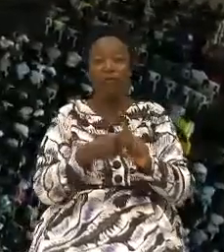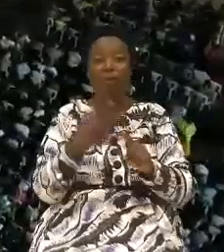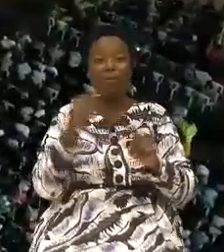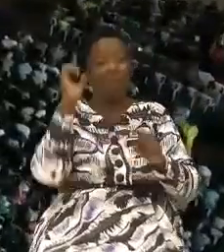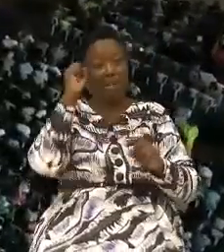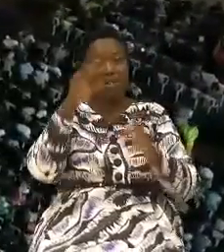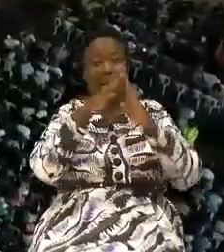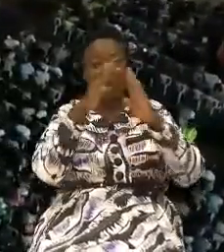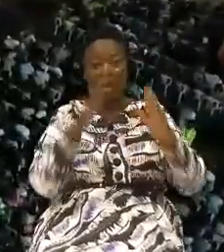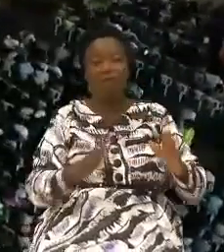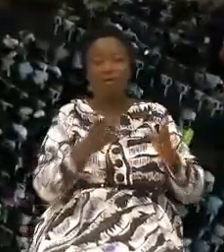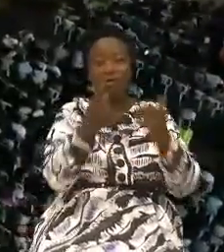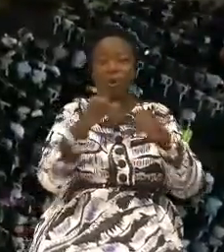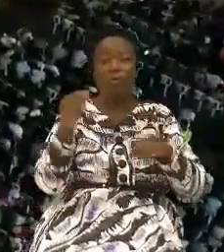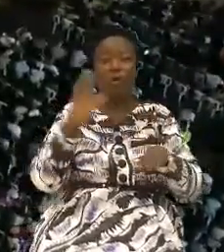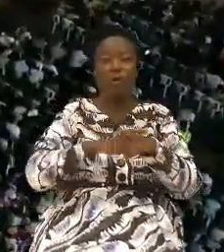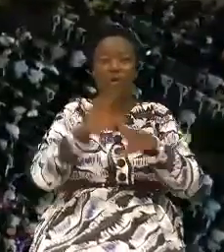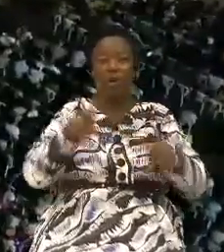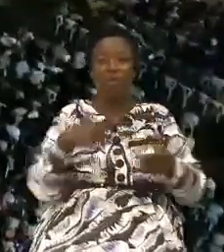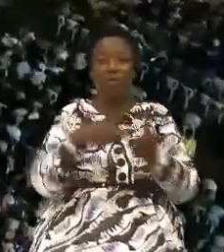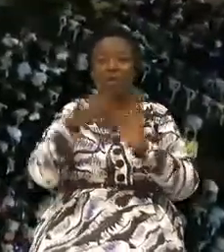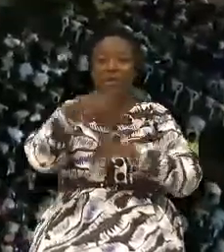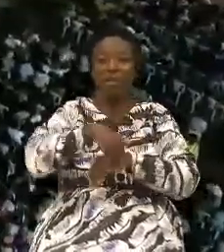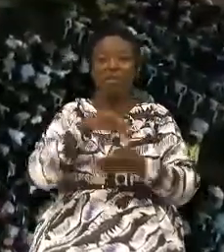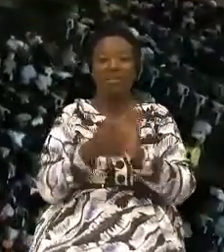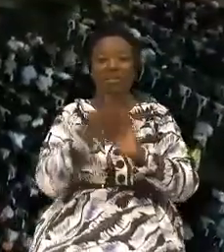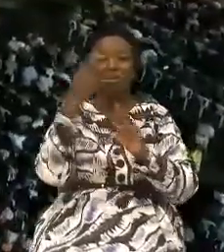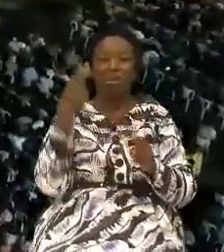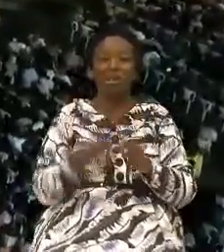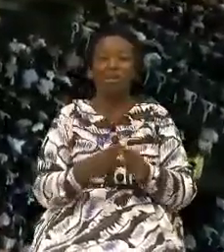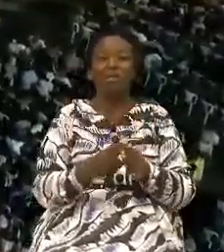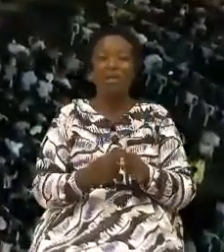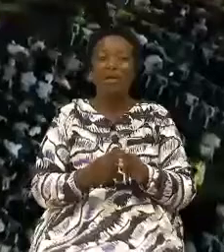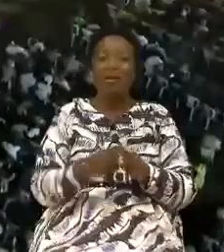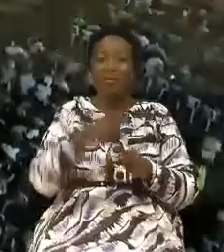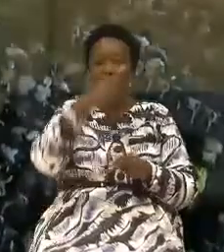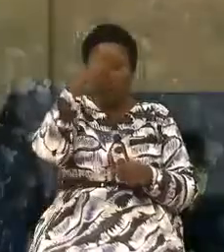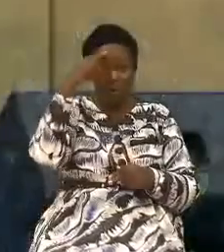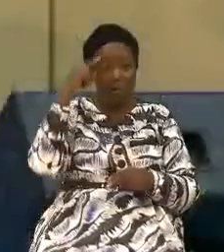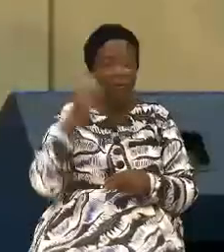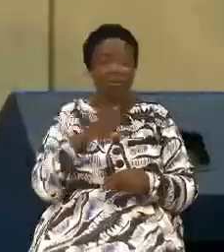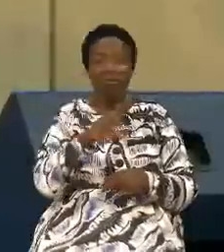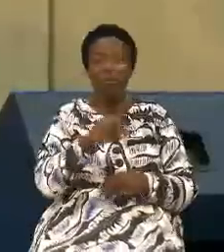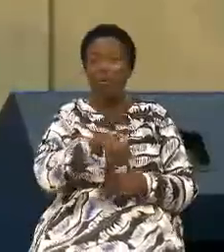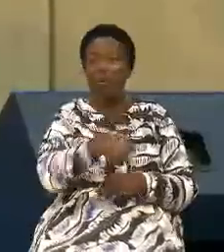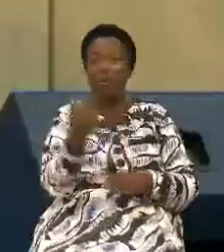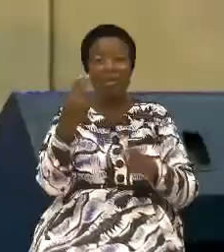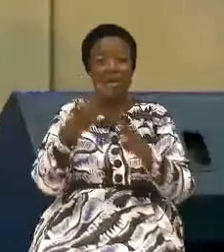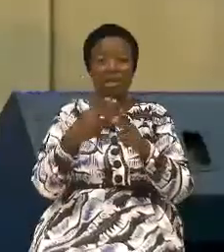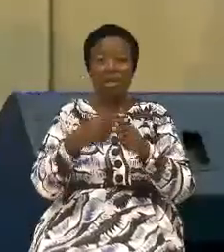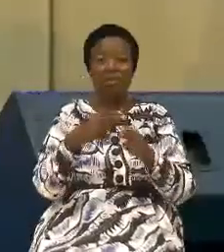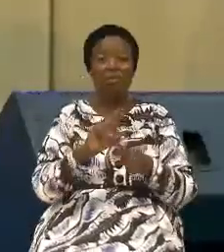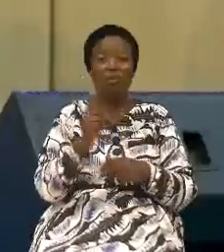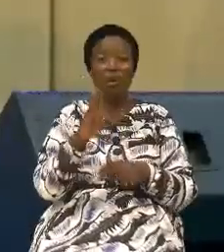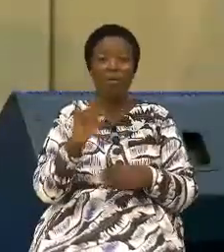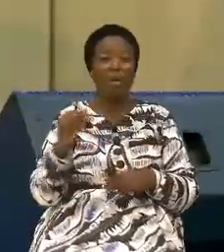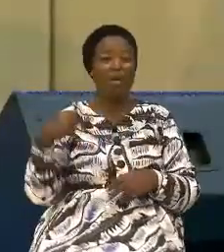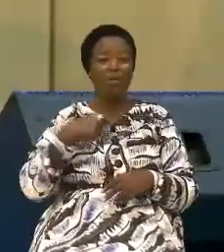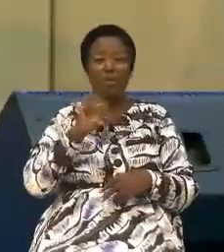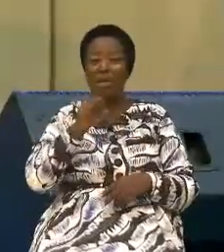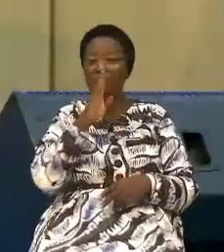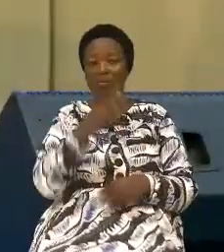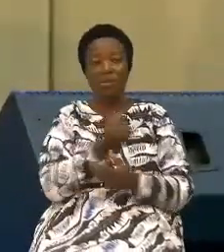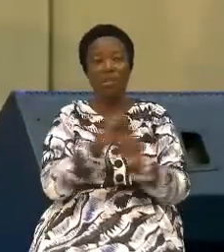to you tonight in Jesus' name. Because there's no other name whereby we can be saved but